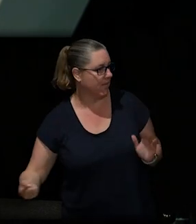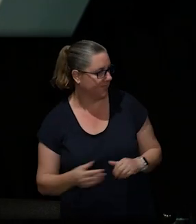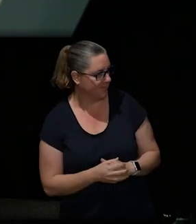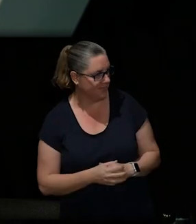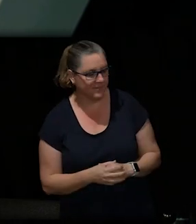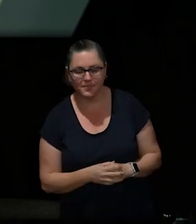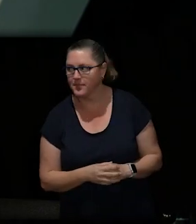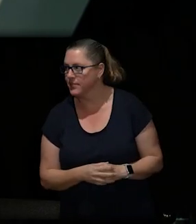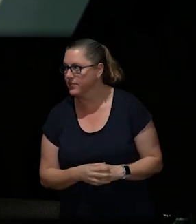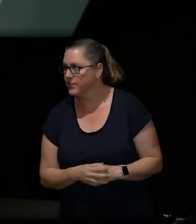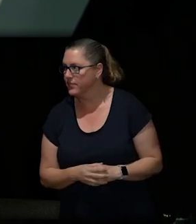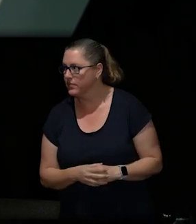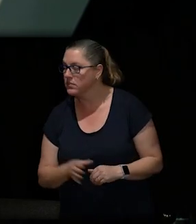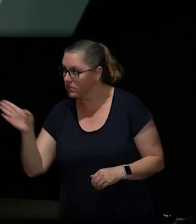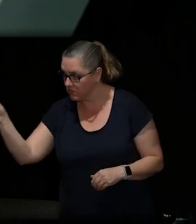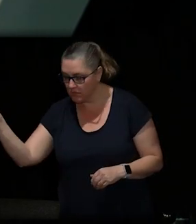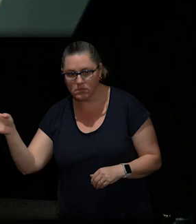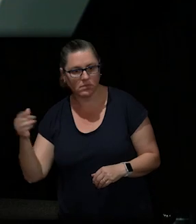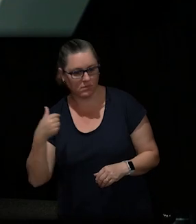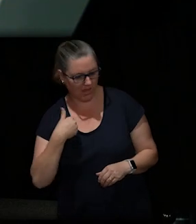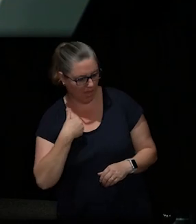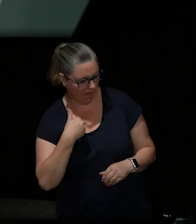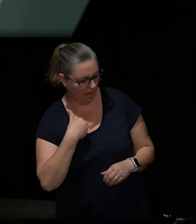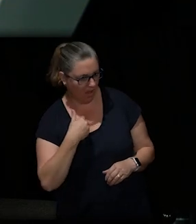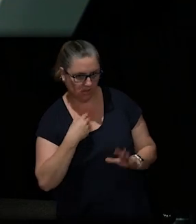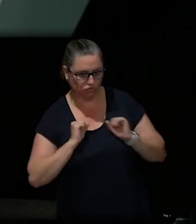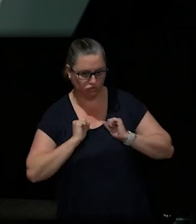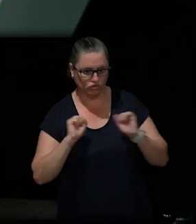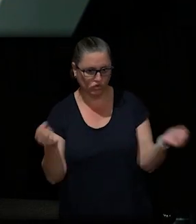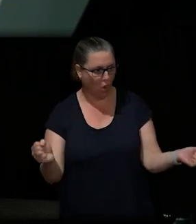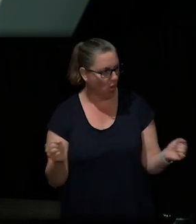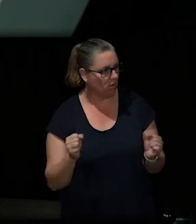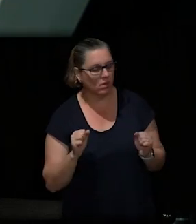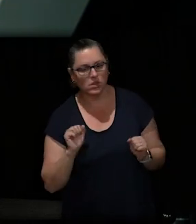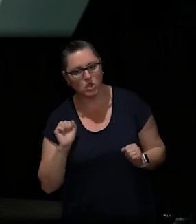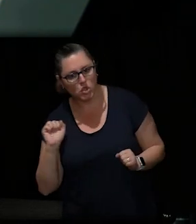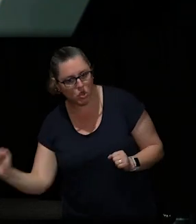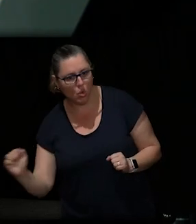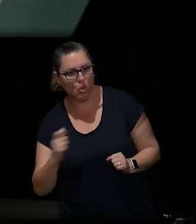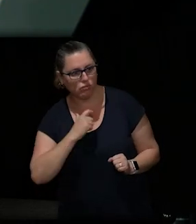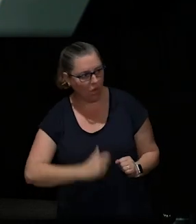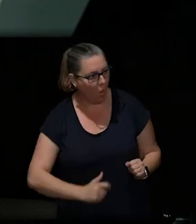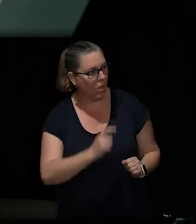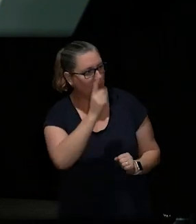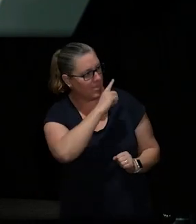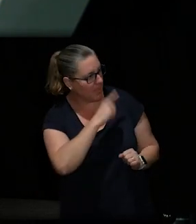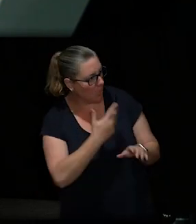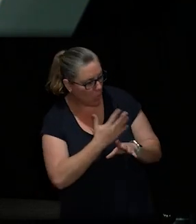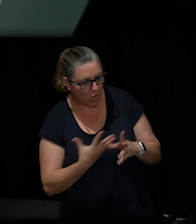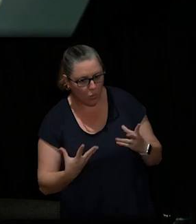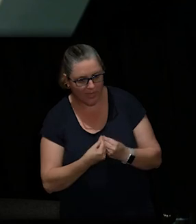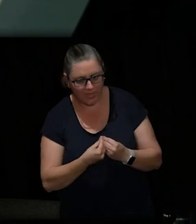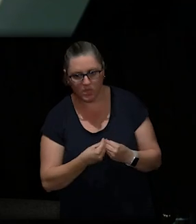I'm astonished, given your own role, but the people that you work with, you really